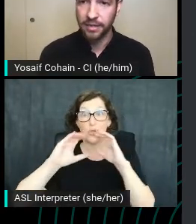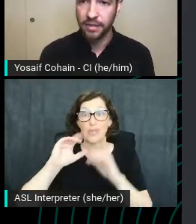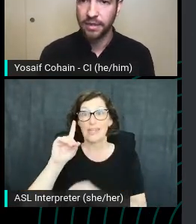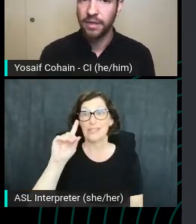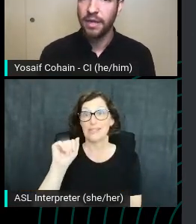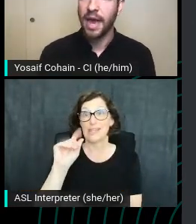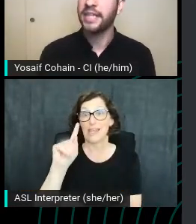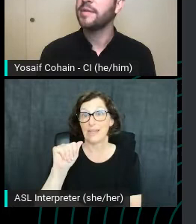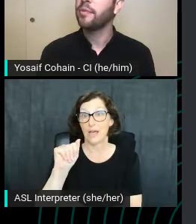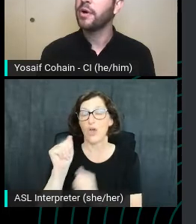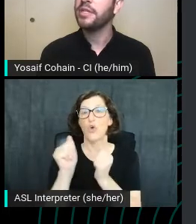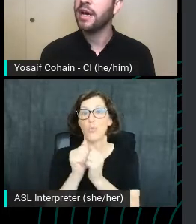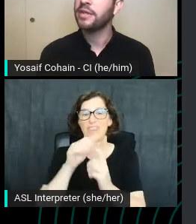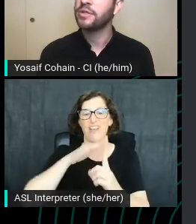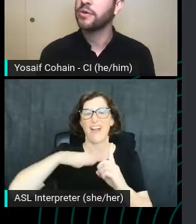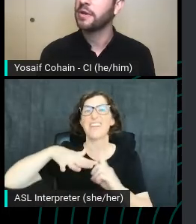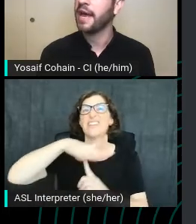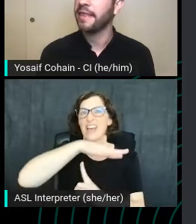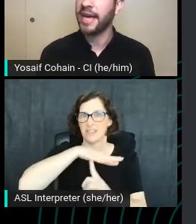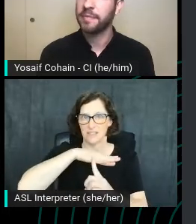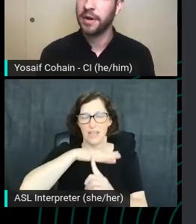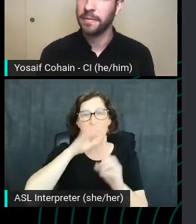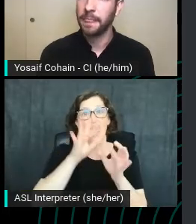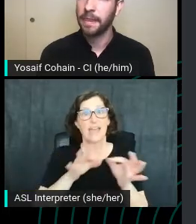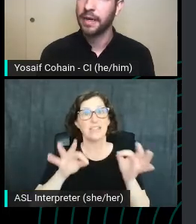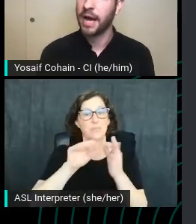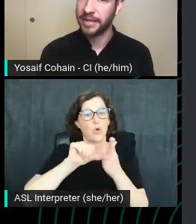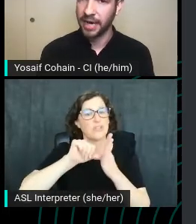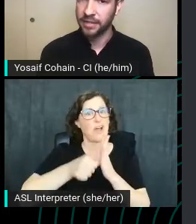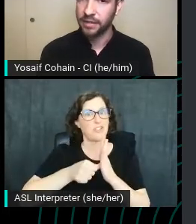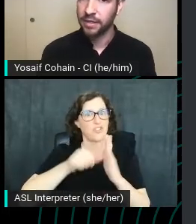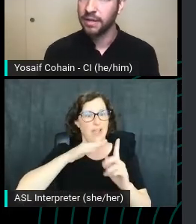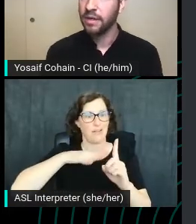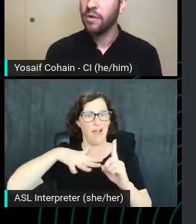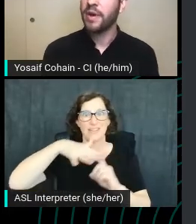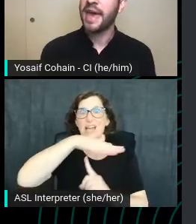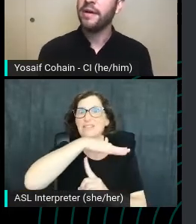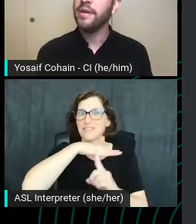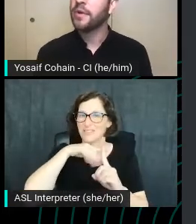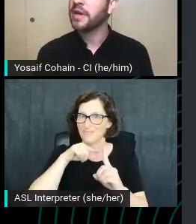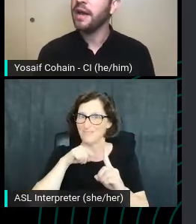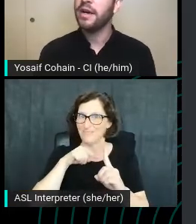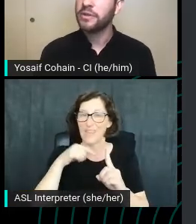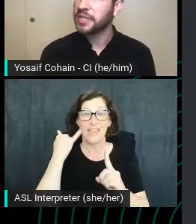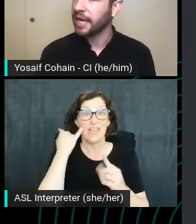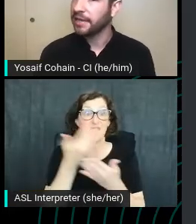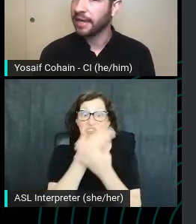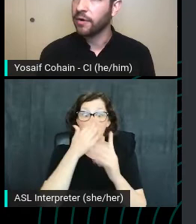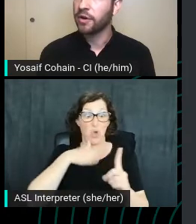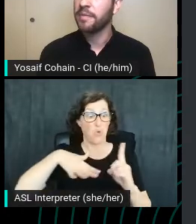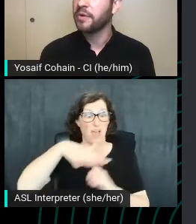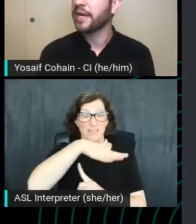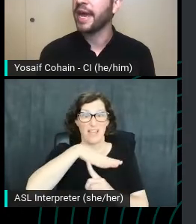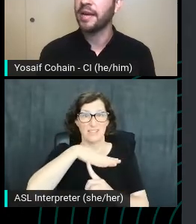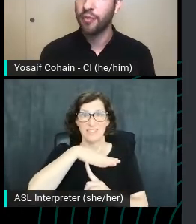context. And it's important to underscore that last part, context. Without it, we're not understanding or communicating